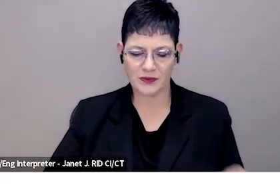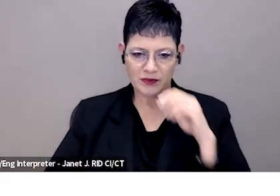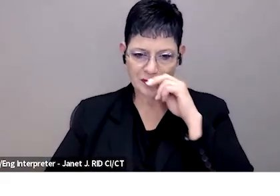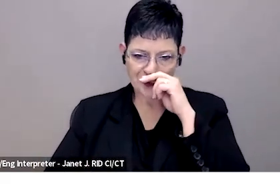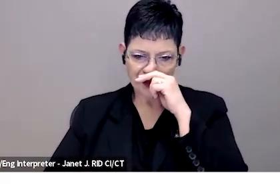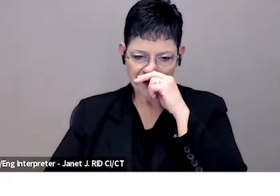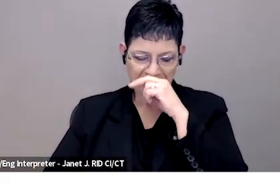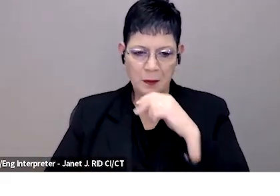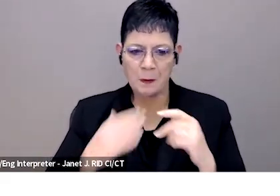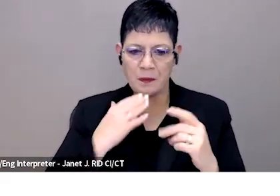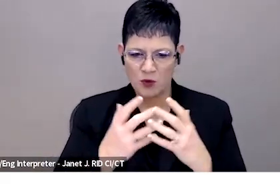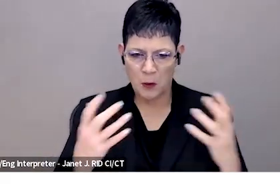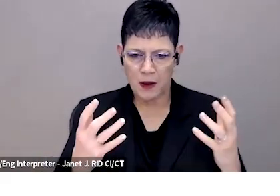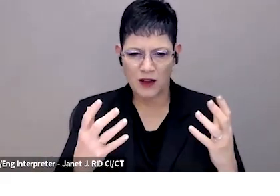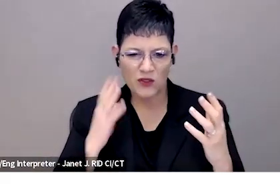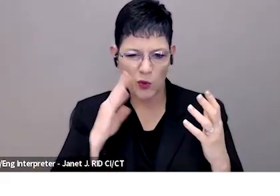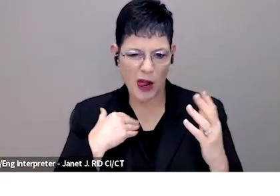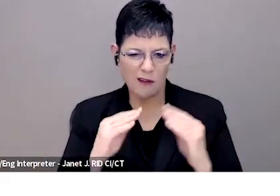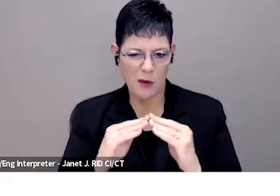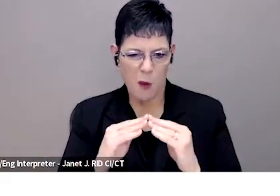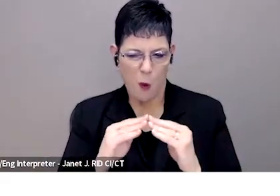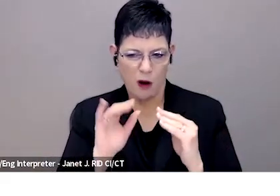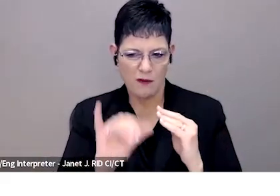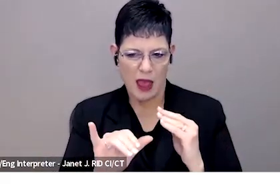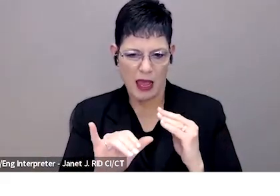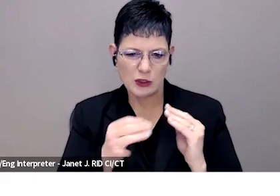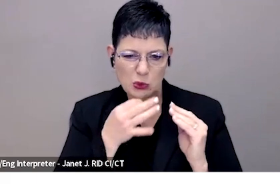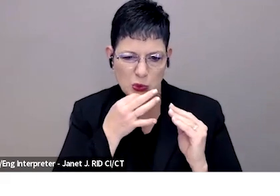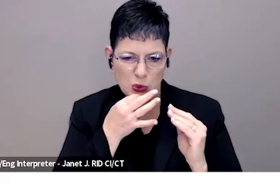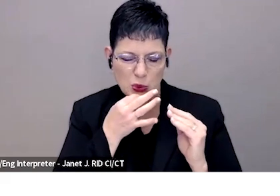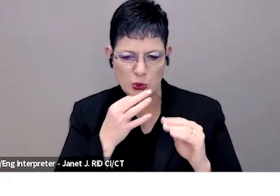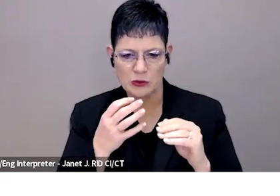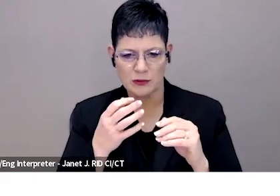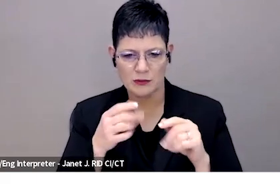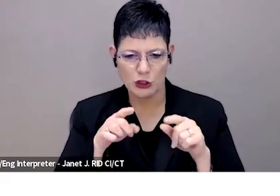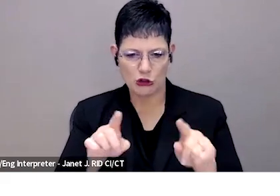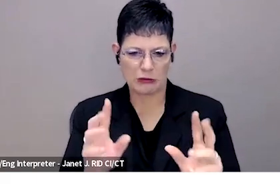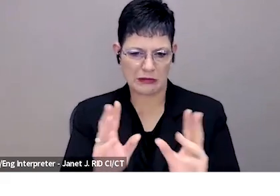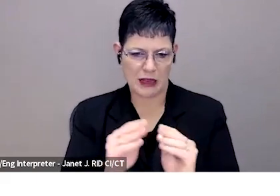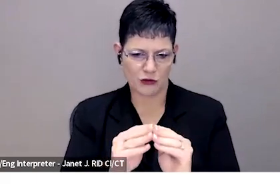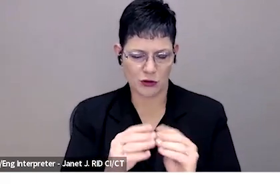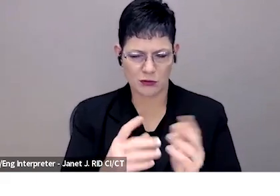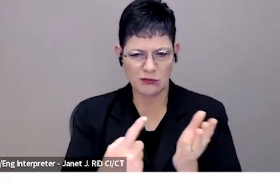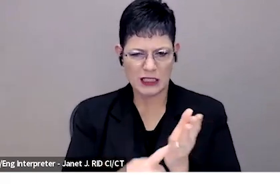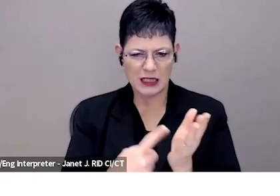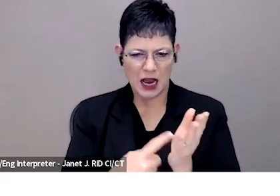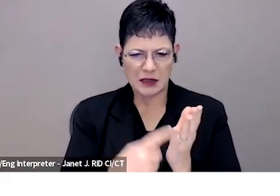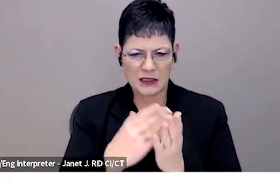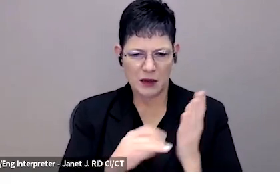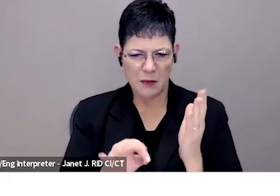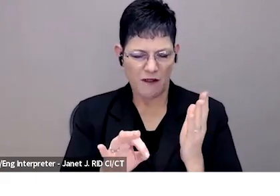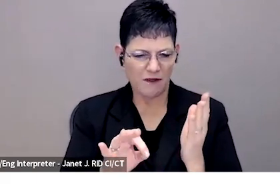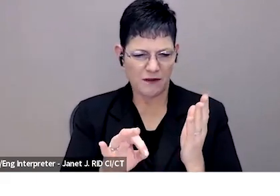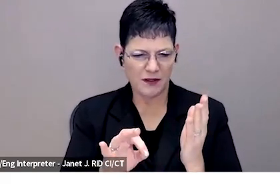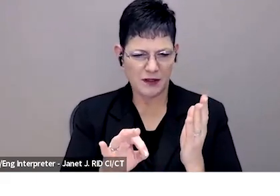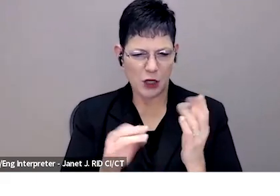Thank you very much. And I think we will have more of that a little later in the session related to some of the related